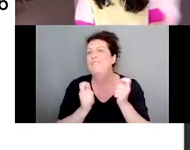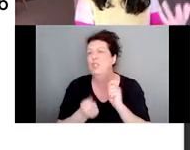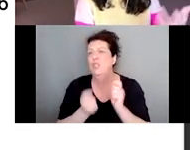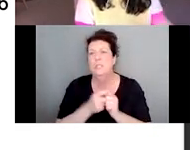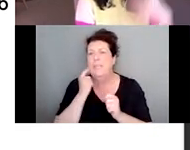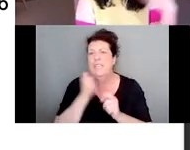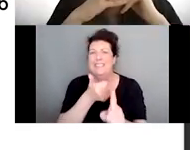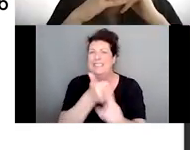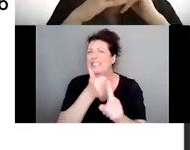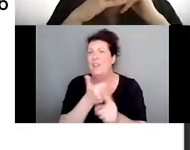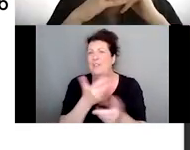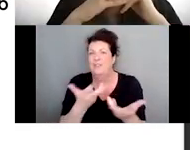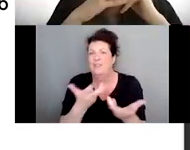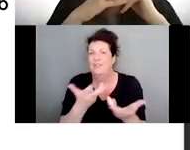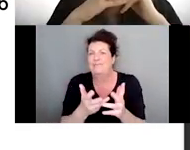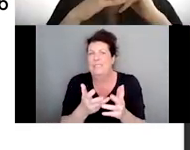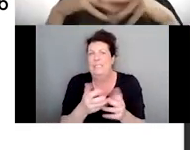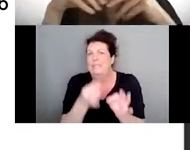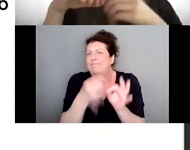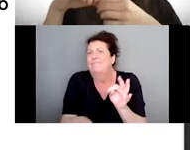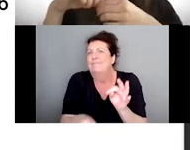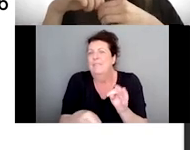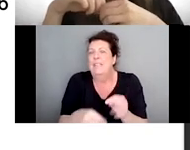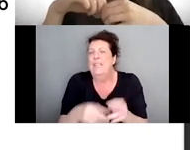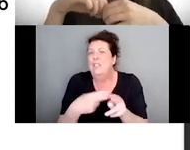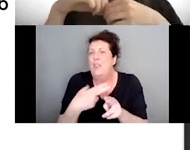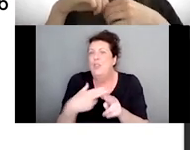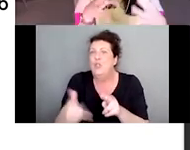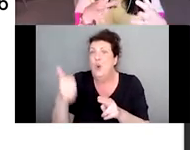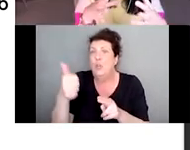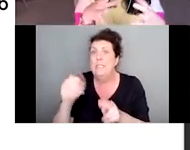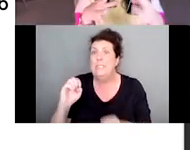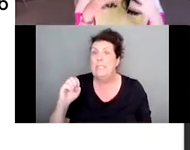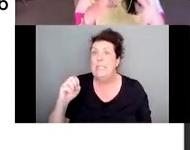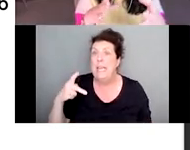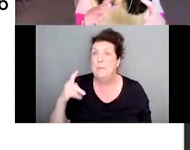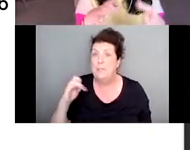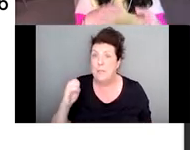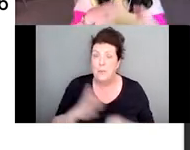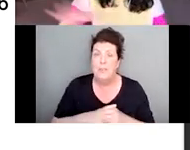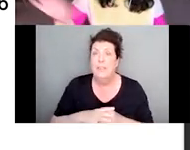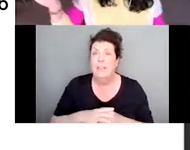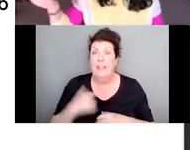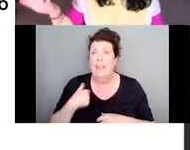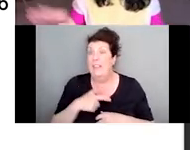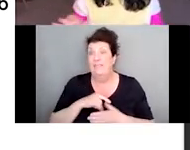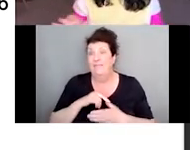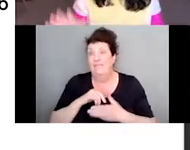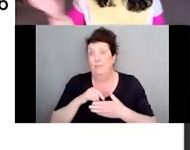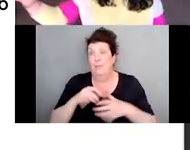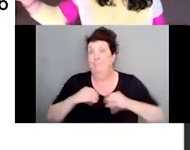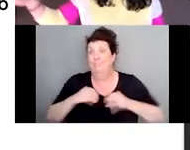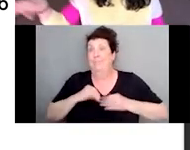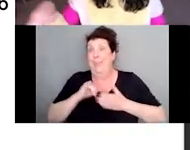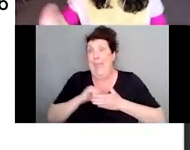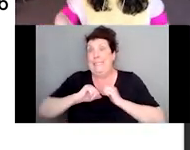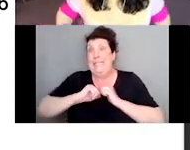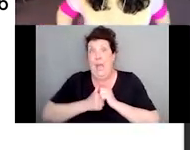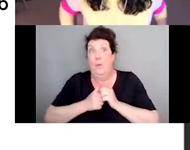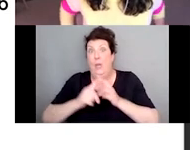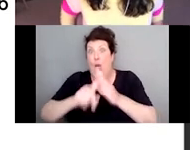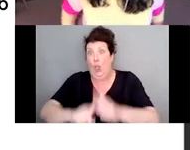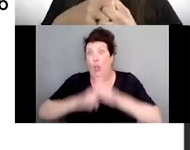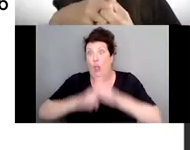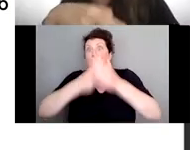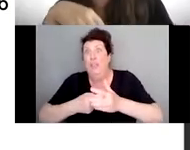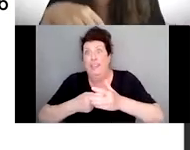it's sort of, yeah, it just was like, this is, this is how we're launching this in this totally bizarre way. And, and we'll see you down the line.